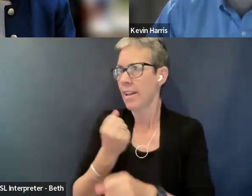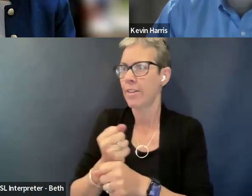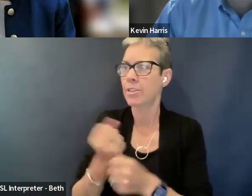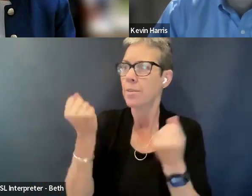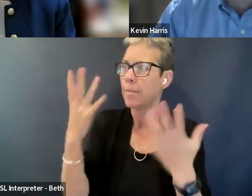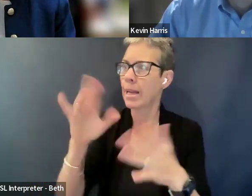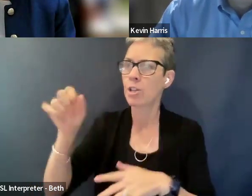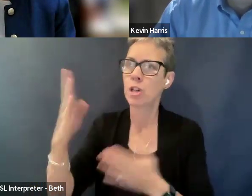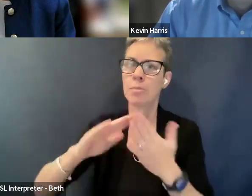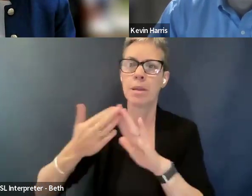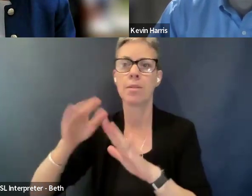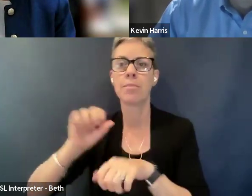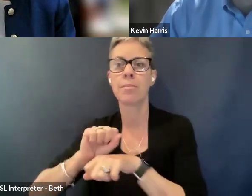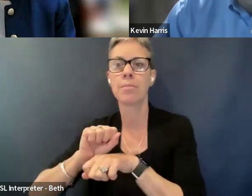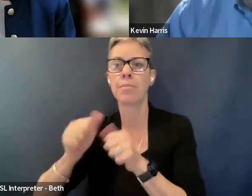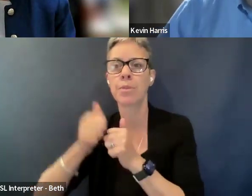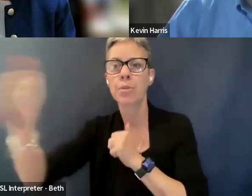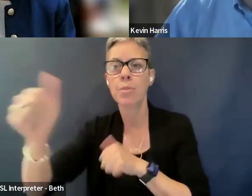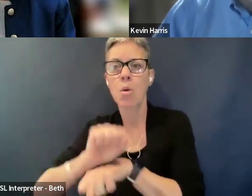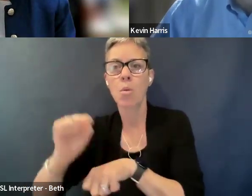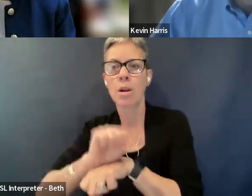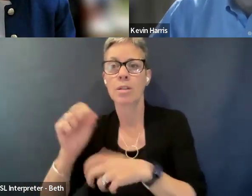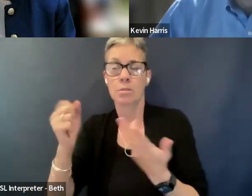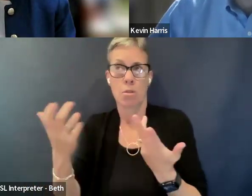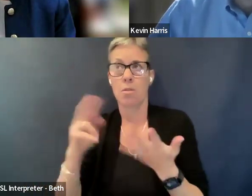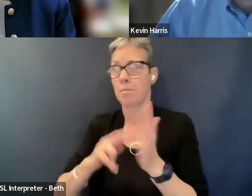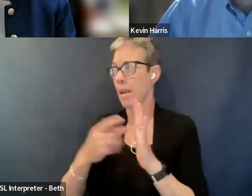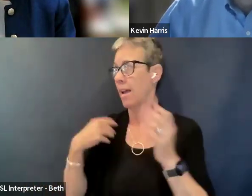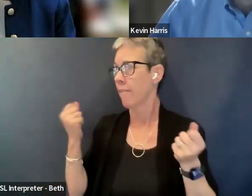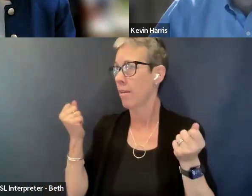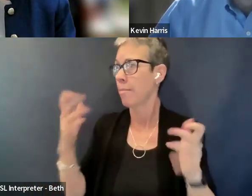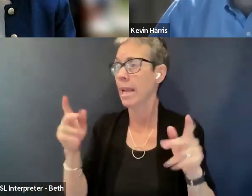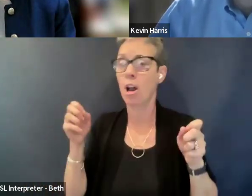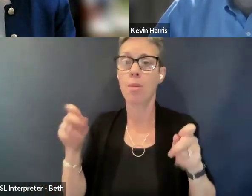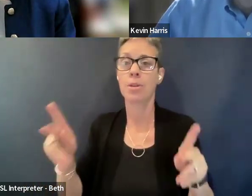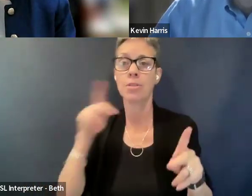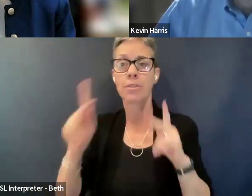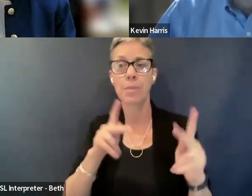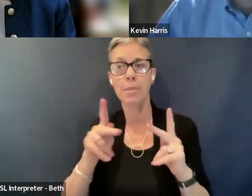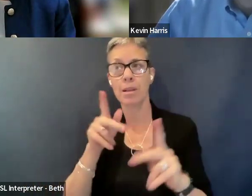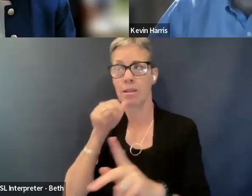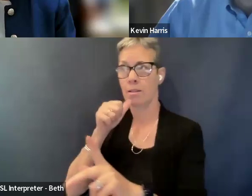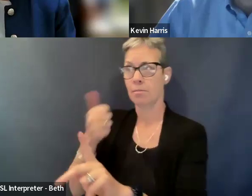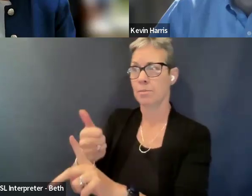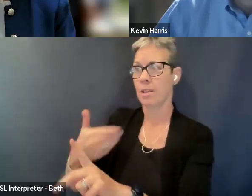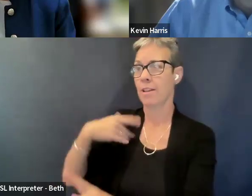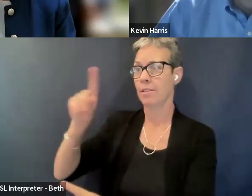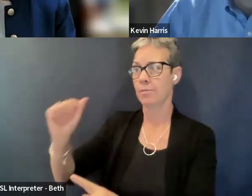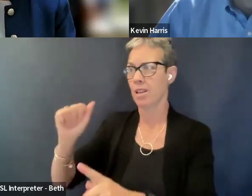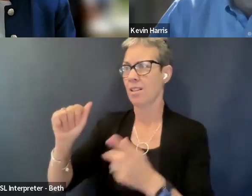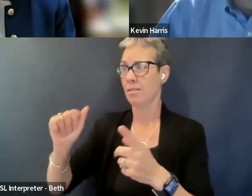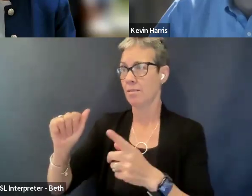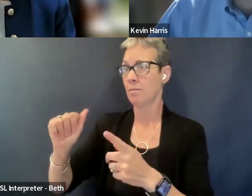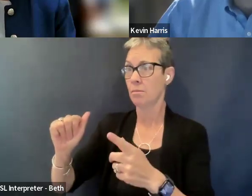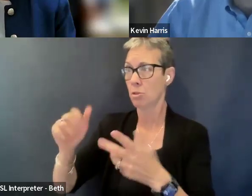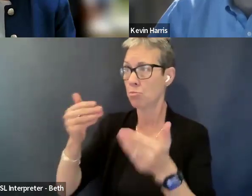up the potential for a large amount of opportunities for individuals with disabilities, but they have to have that infrastructure support in